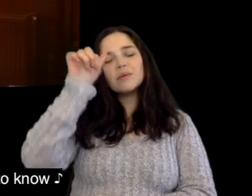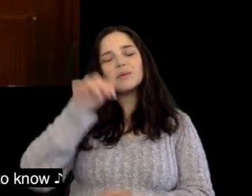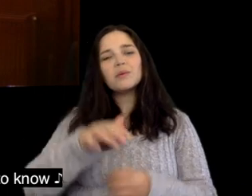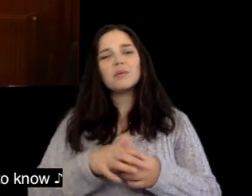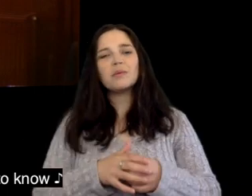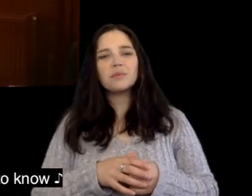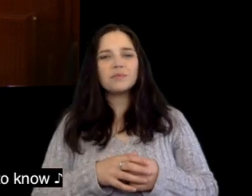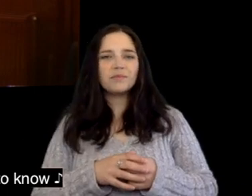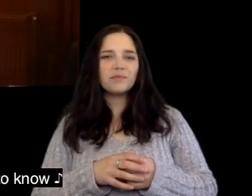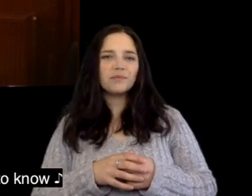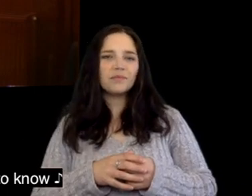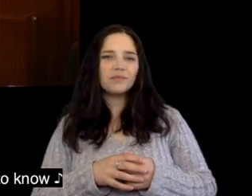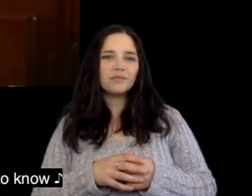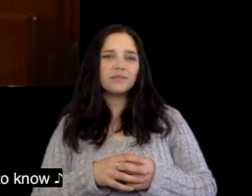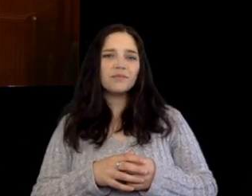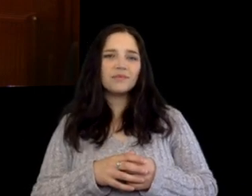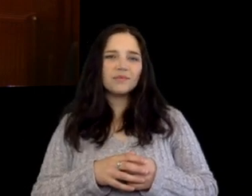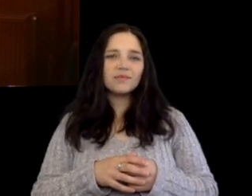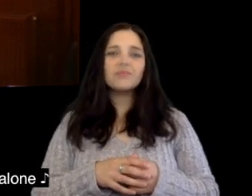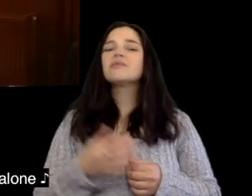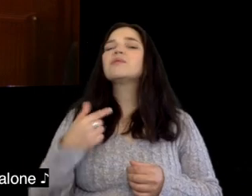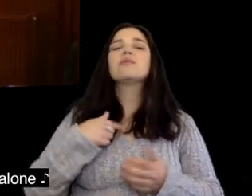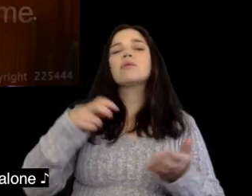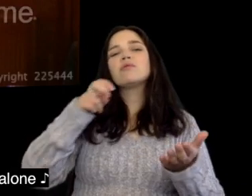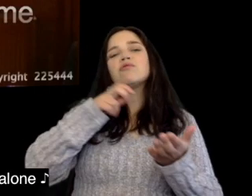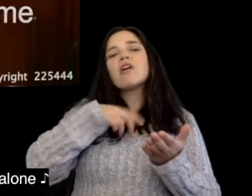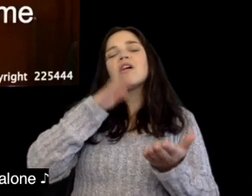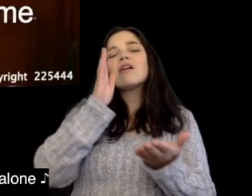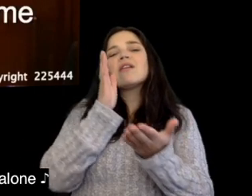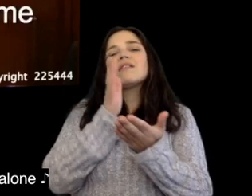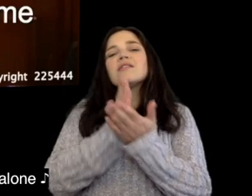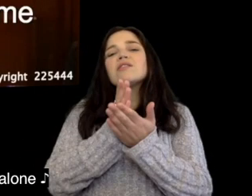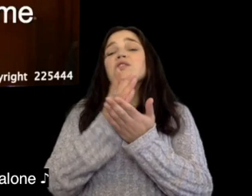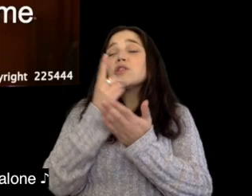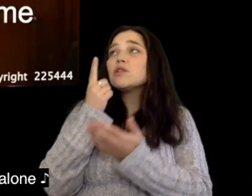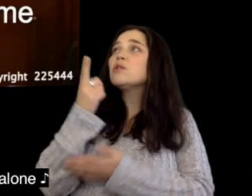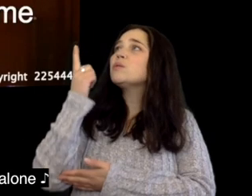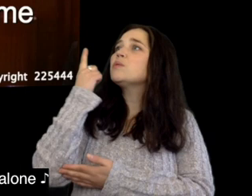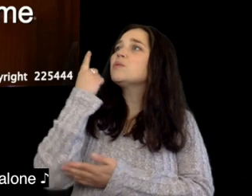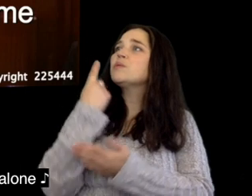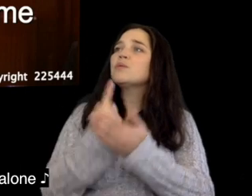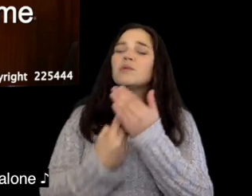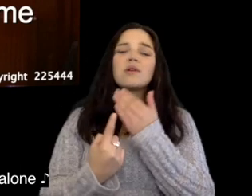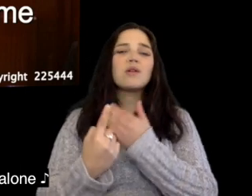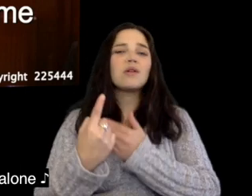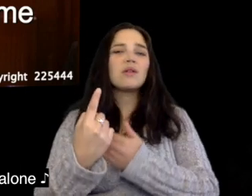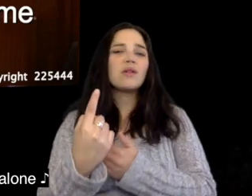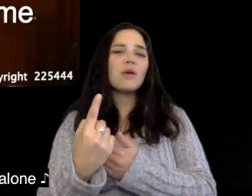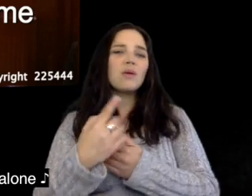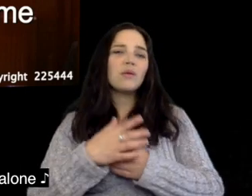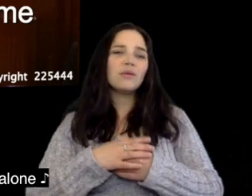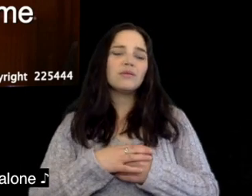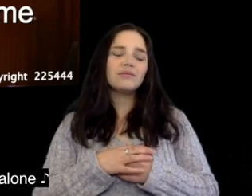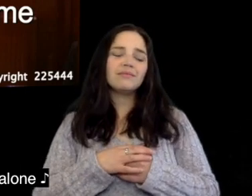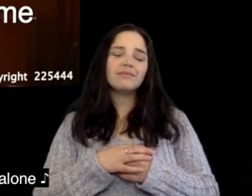to know. And I will trust in you